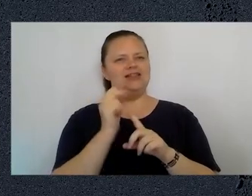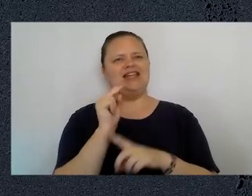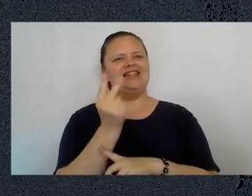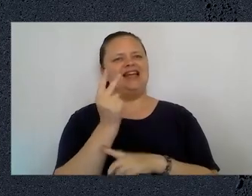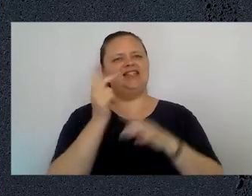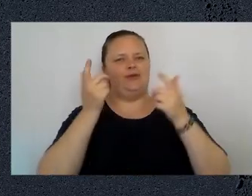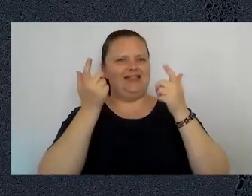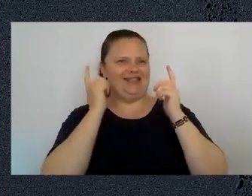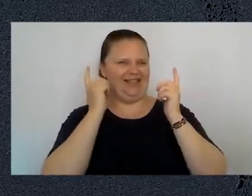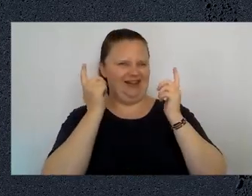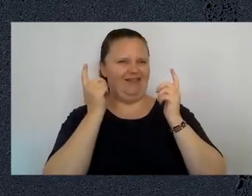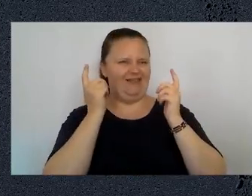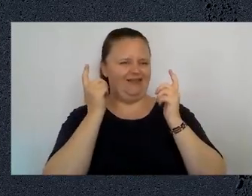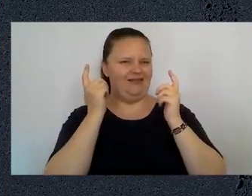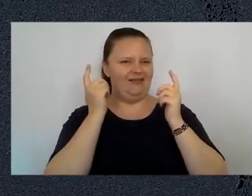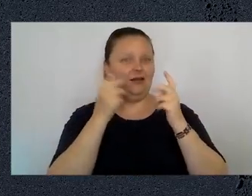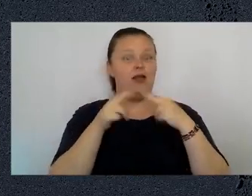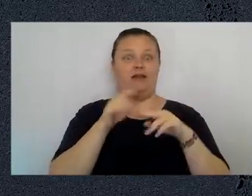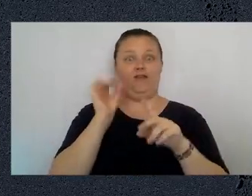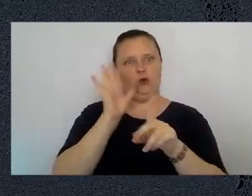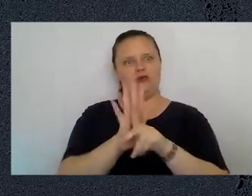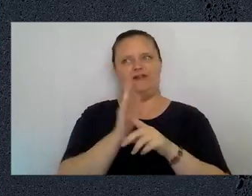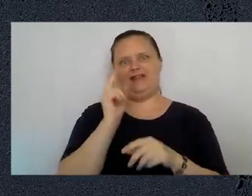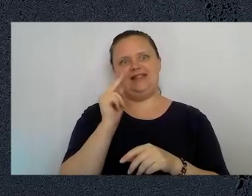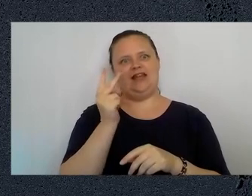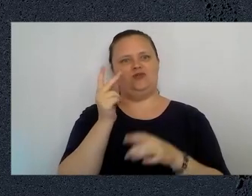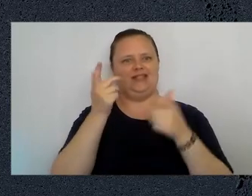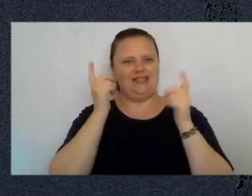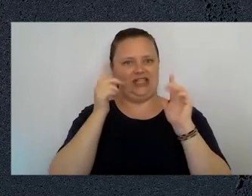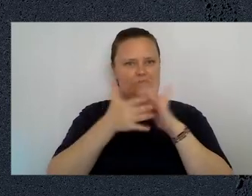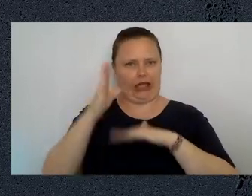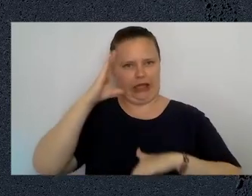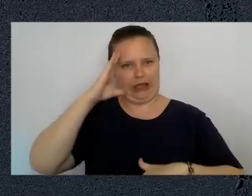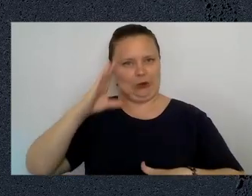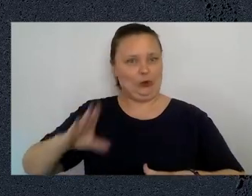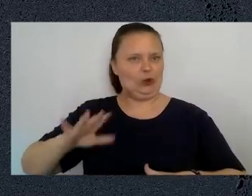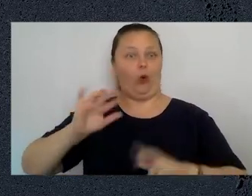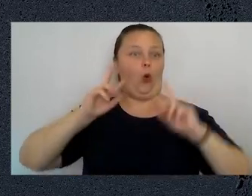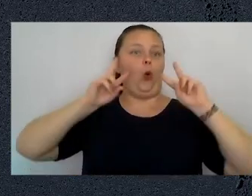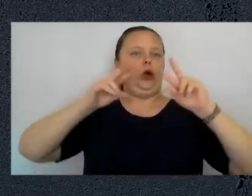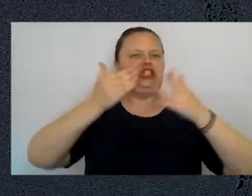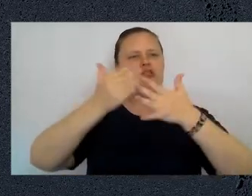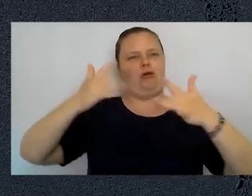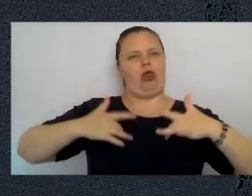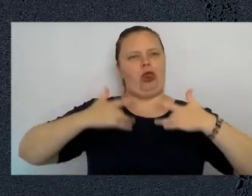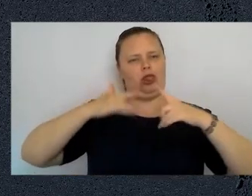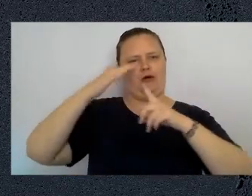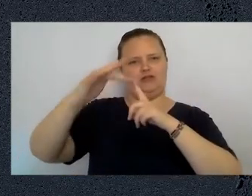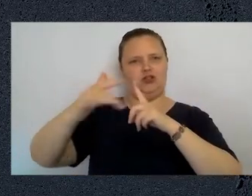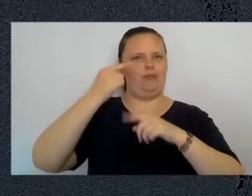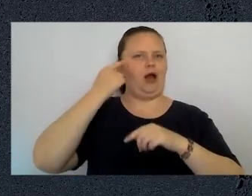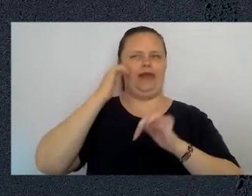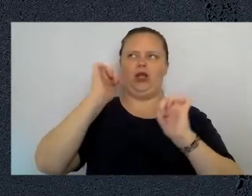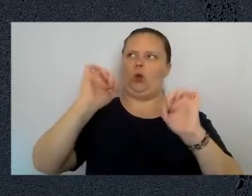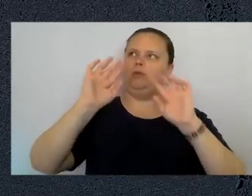in. And if you are a secondary teacher in the room or watching on the live feed, I think you are doing the